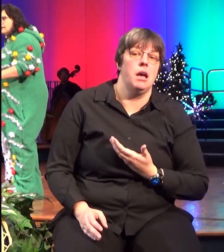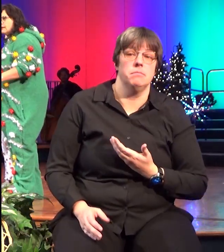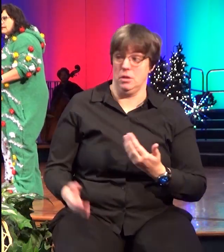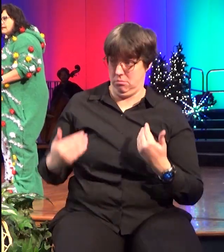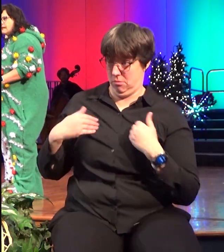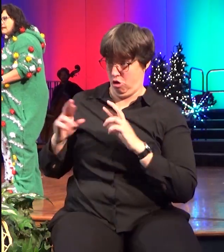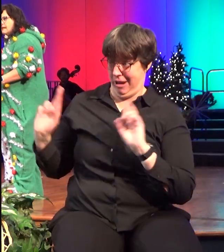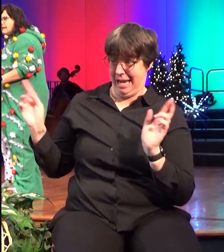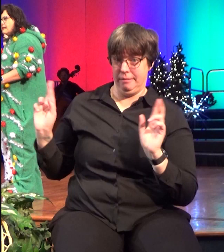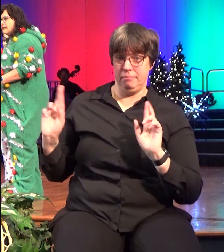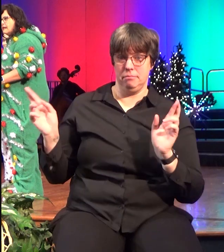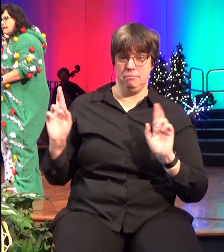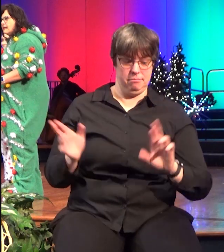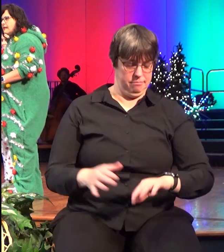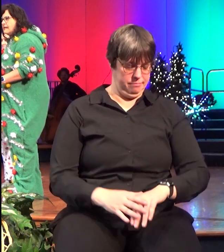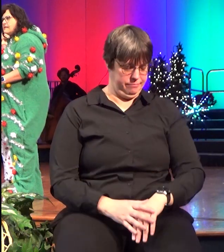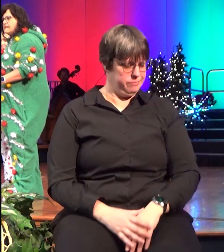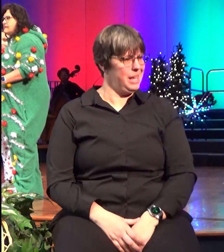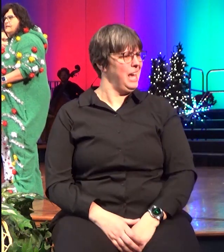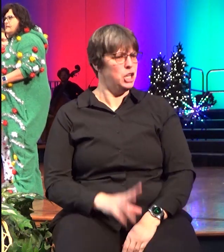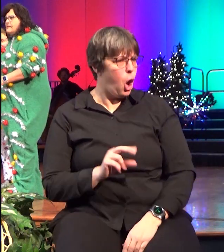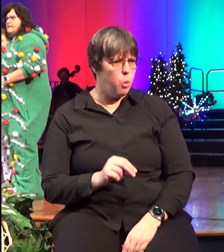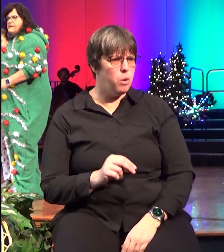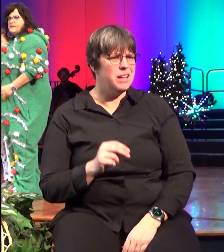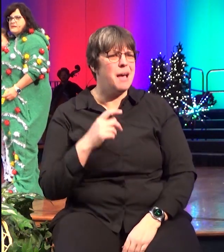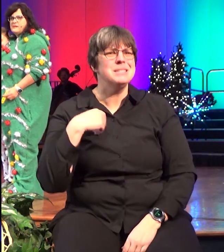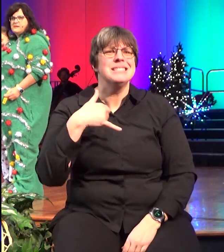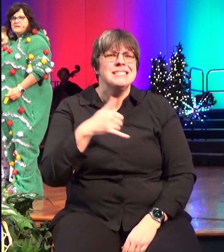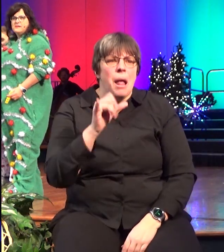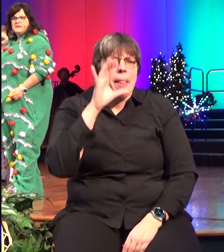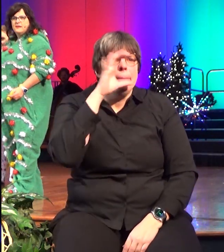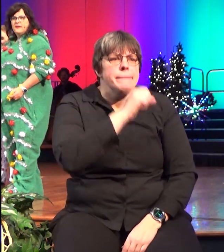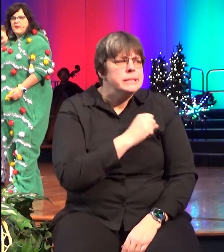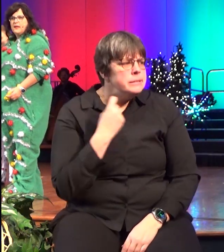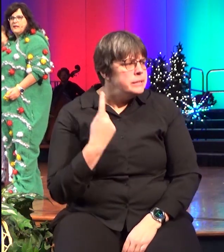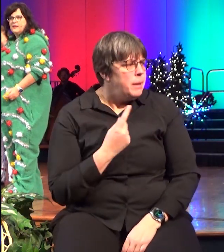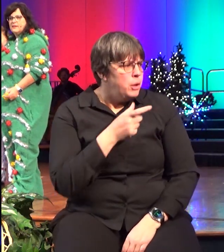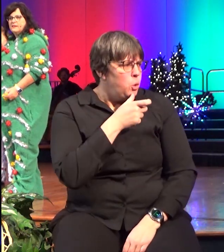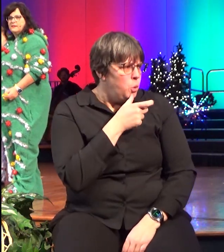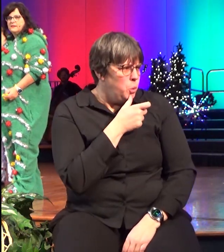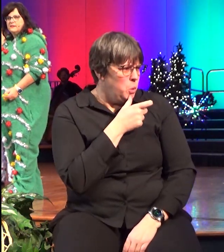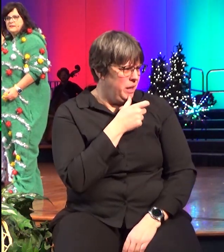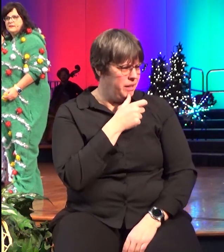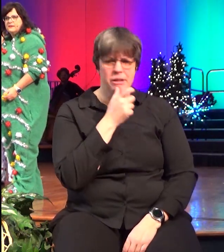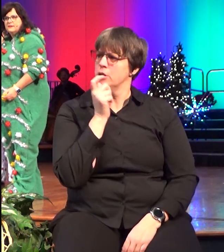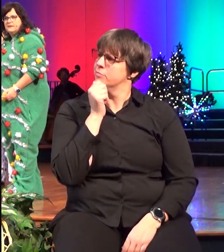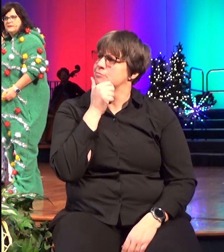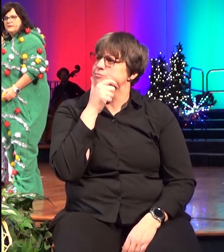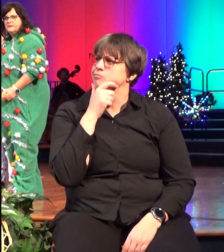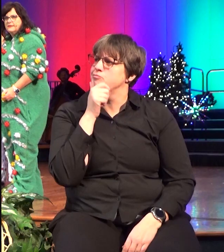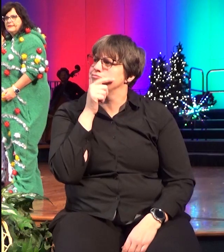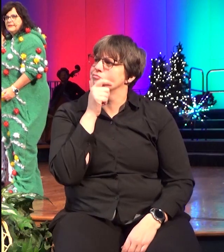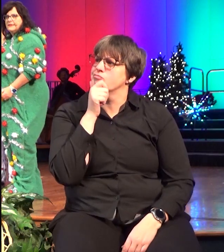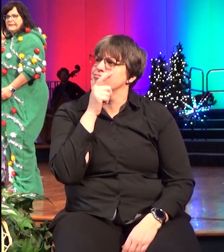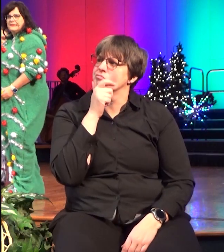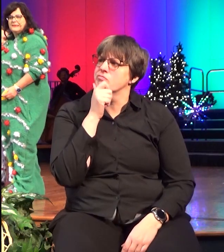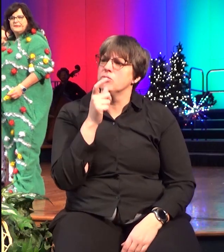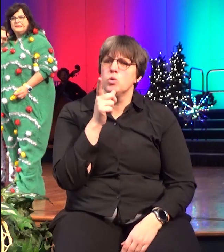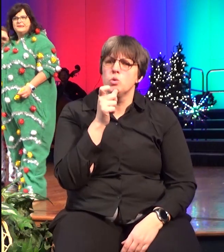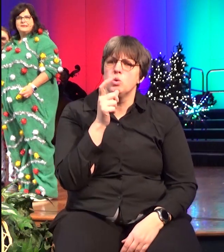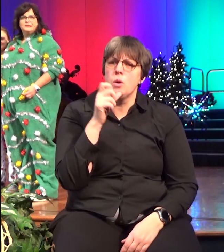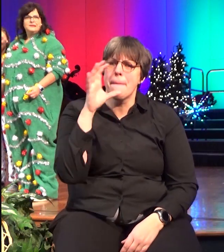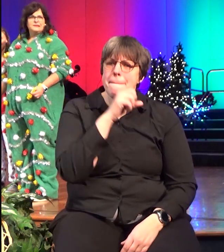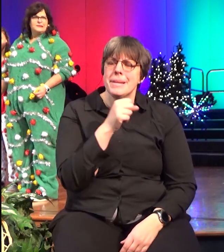everyone? No, we're missing someone. We're missing someone.